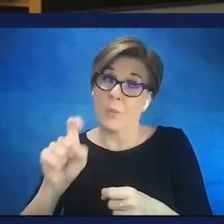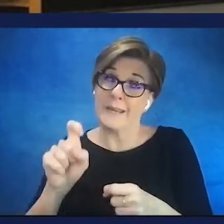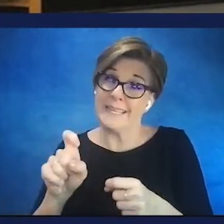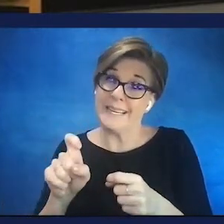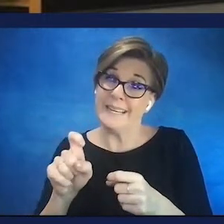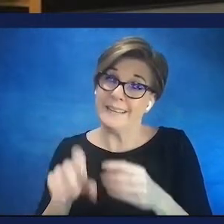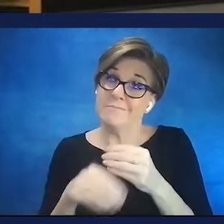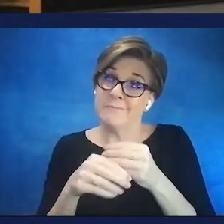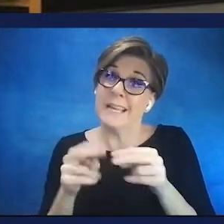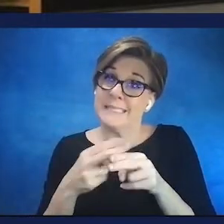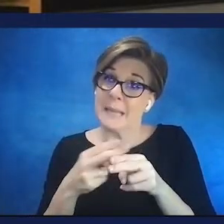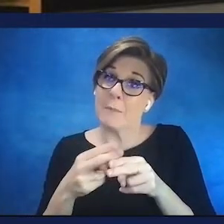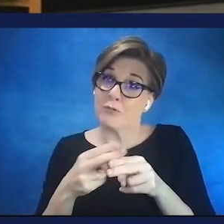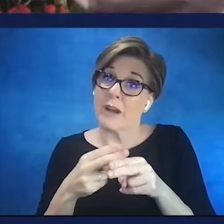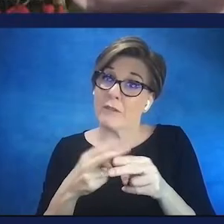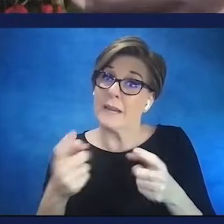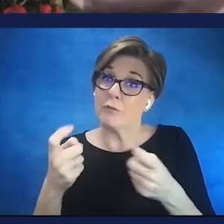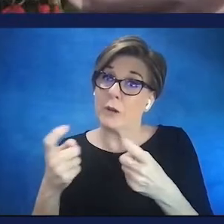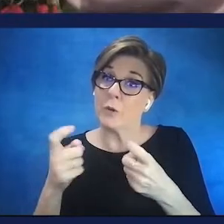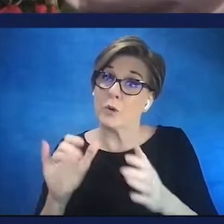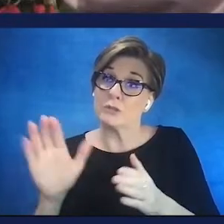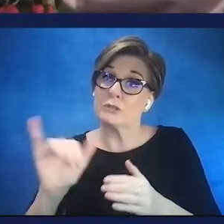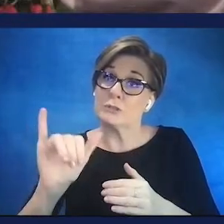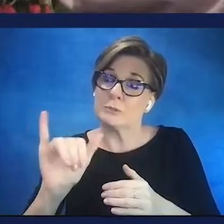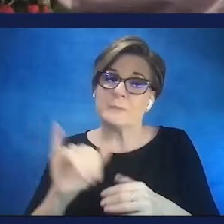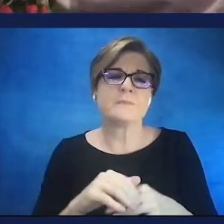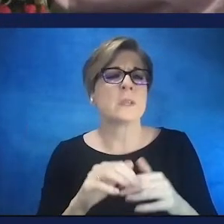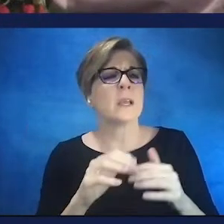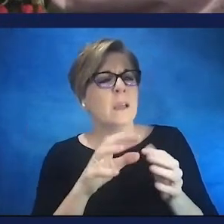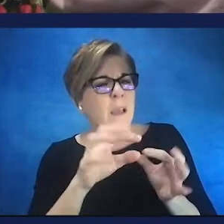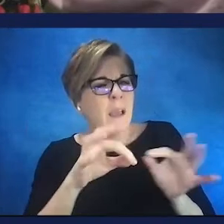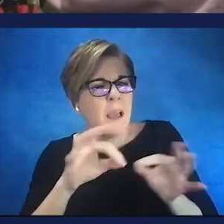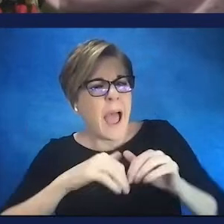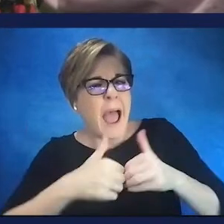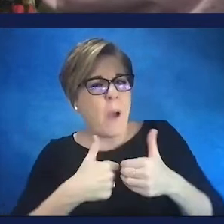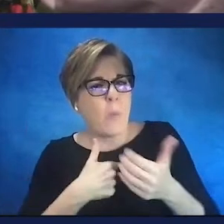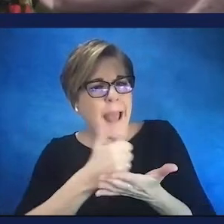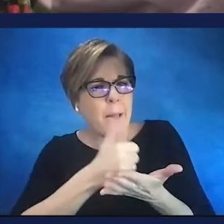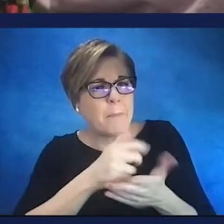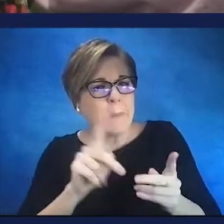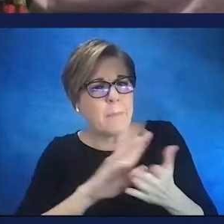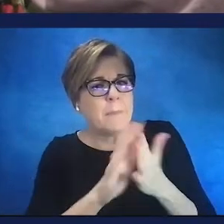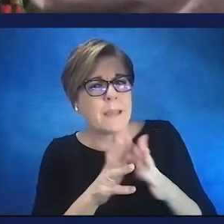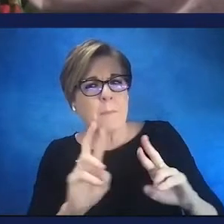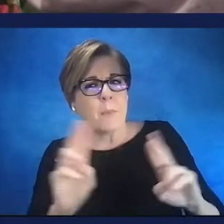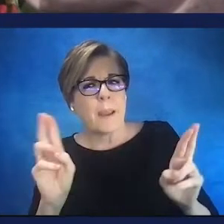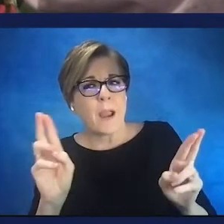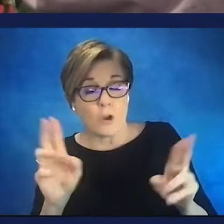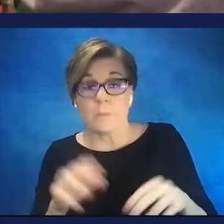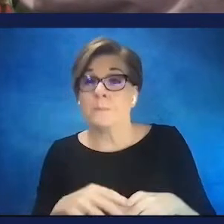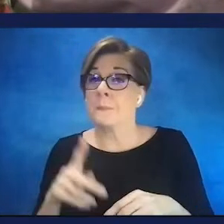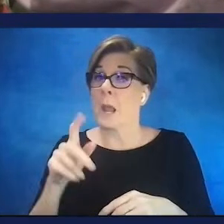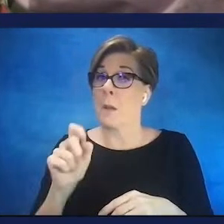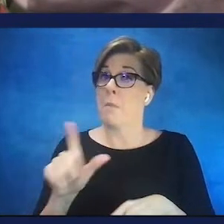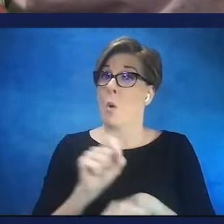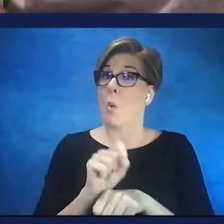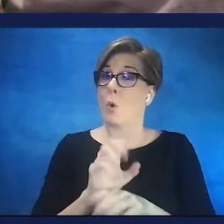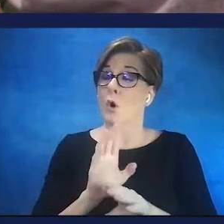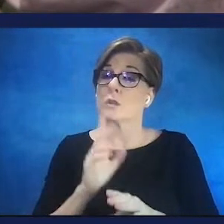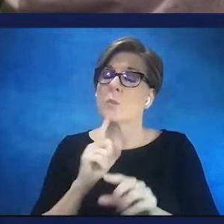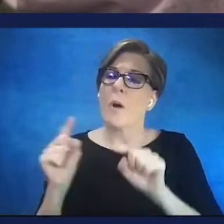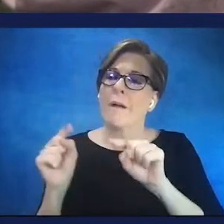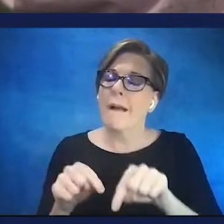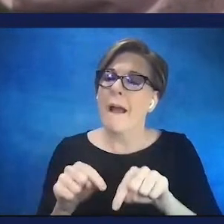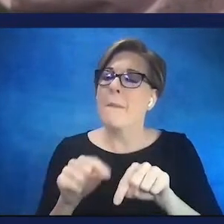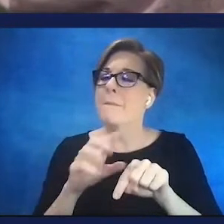additional temporary recruiters to assist. Tell us a little bit about how we prepare people. Yeah, so poll workers, they come